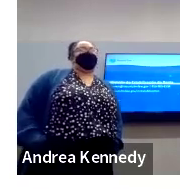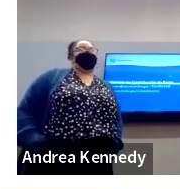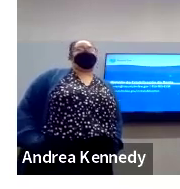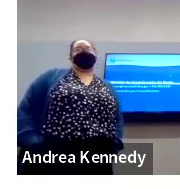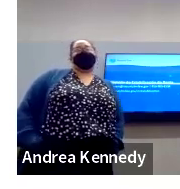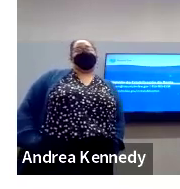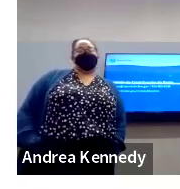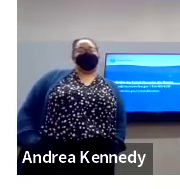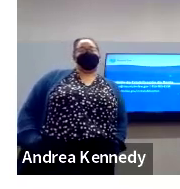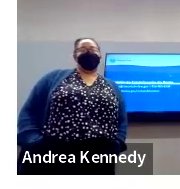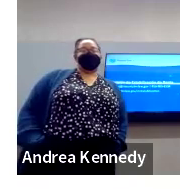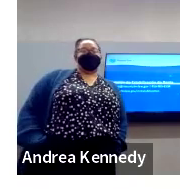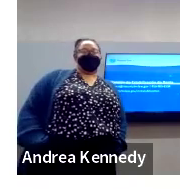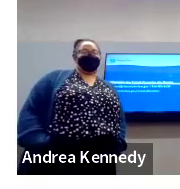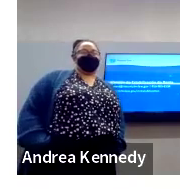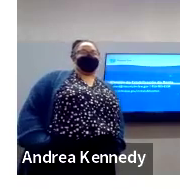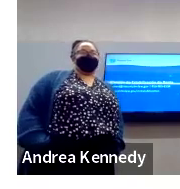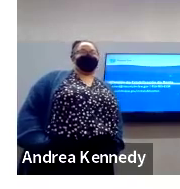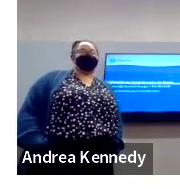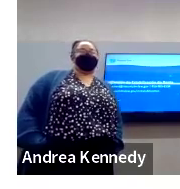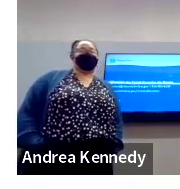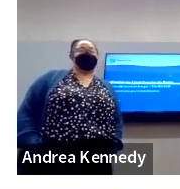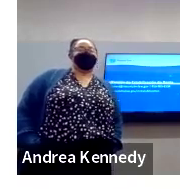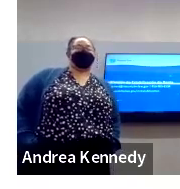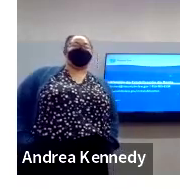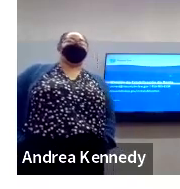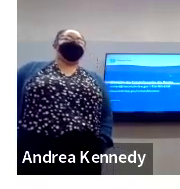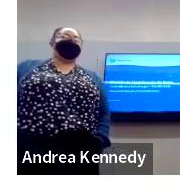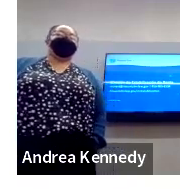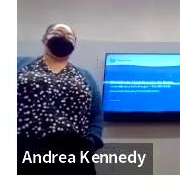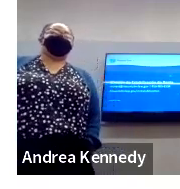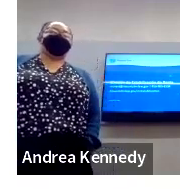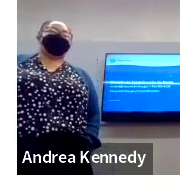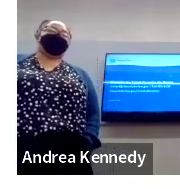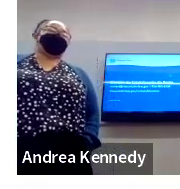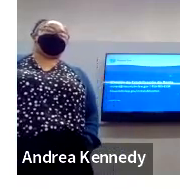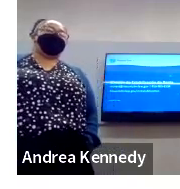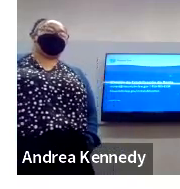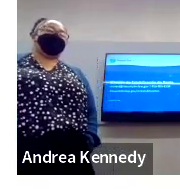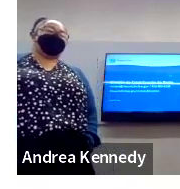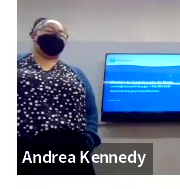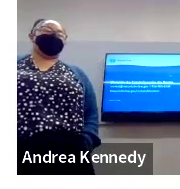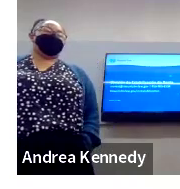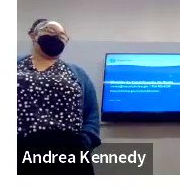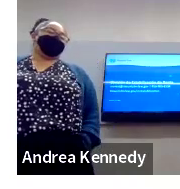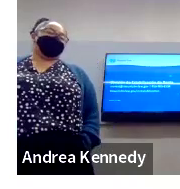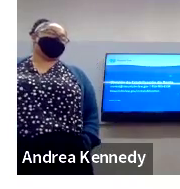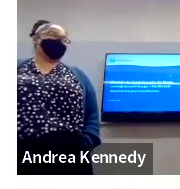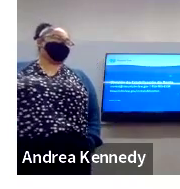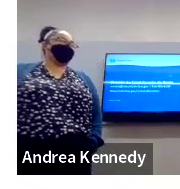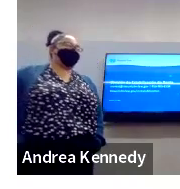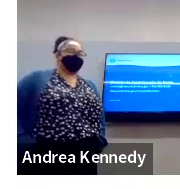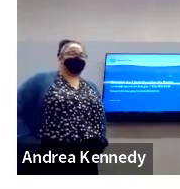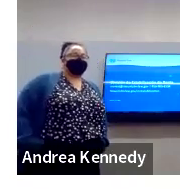need maybe a day or so to get that set up. So definitely reach out to us, phone, email, or in